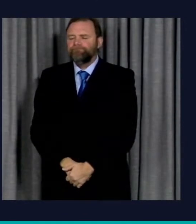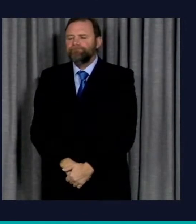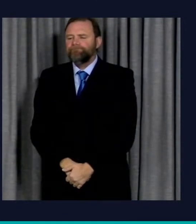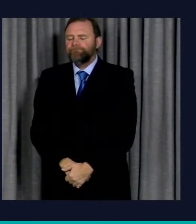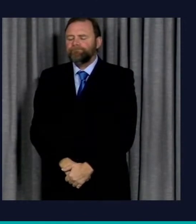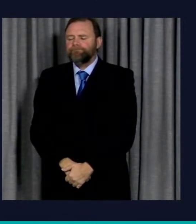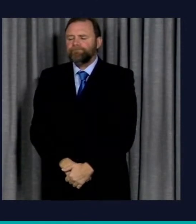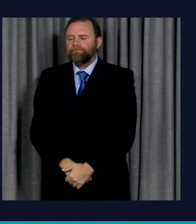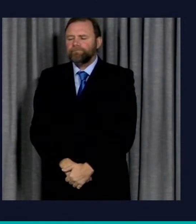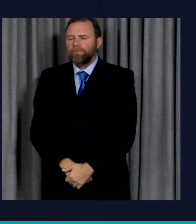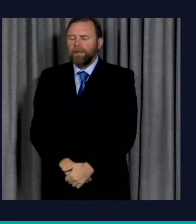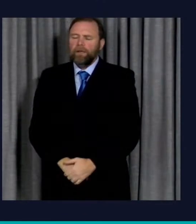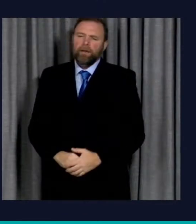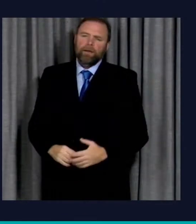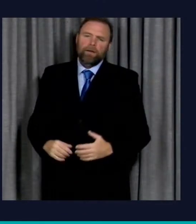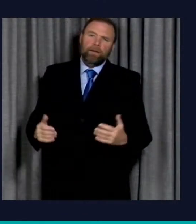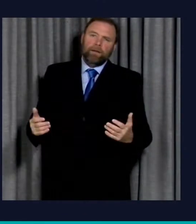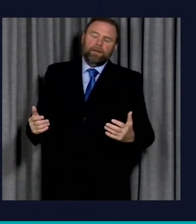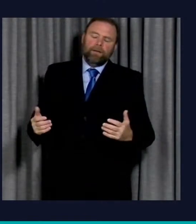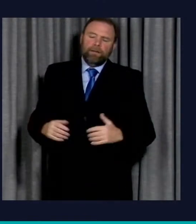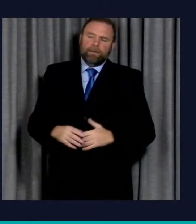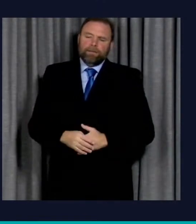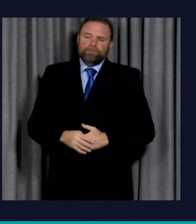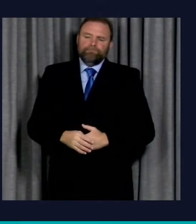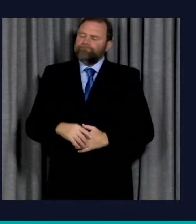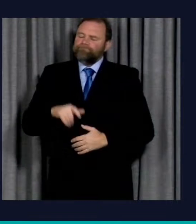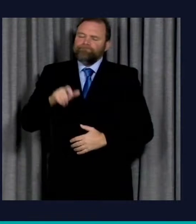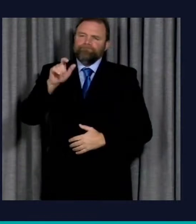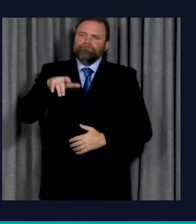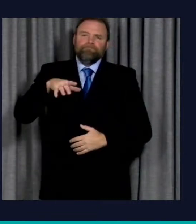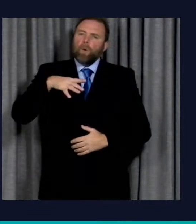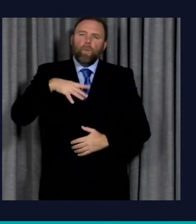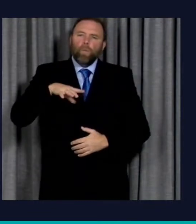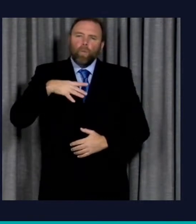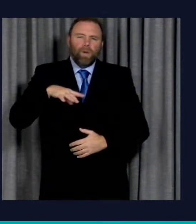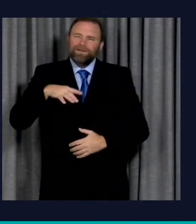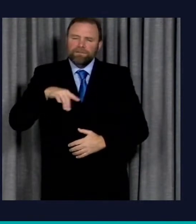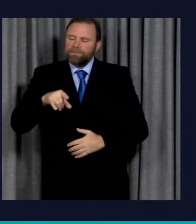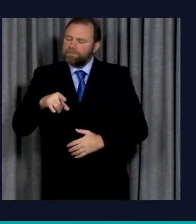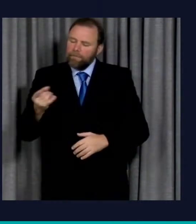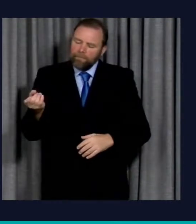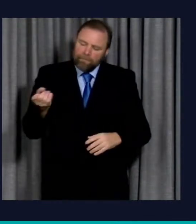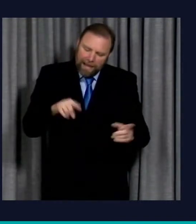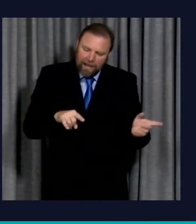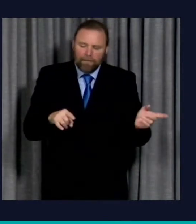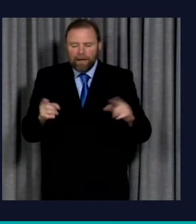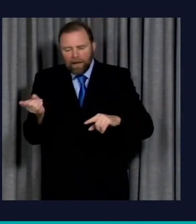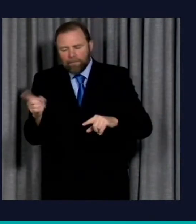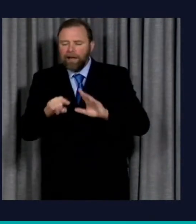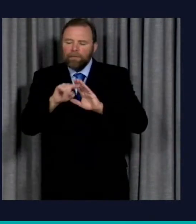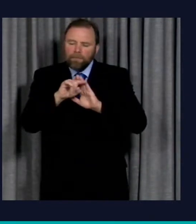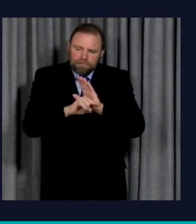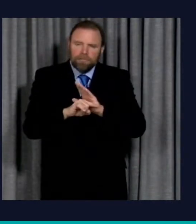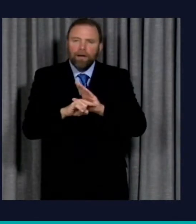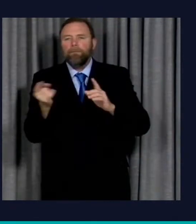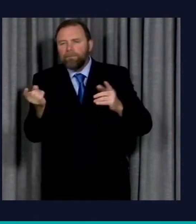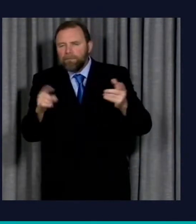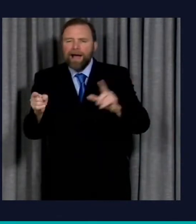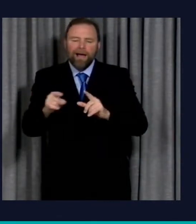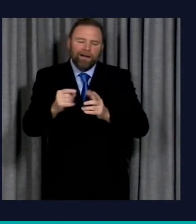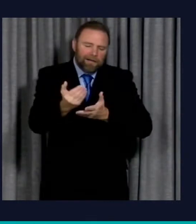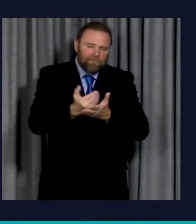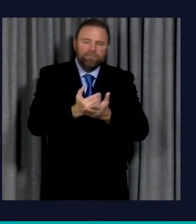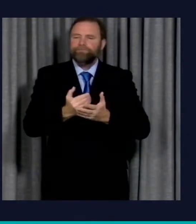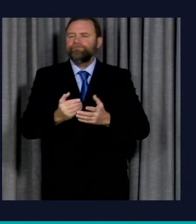Now, nobody wanted to see the return to alert levels and to the protections that I've